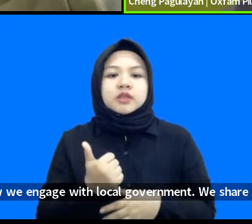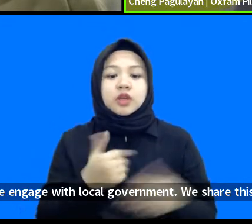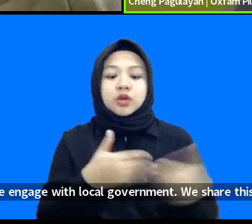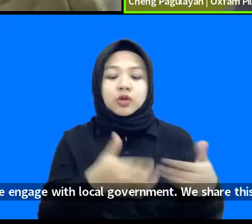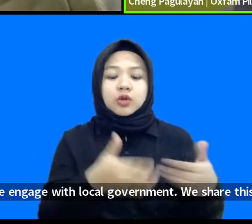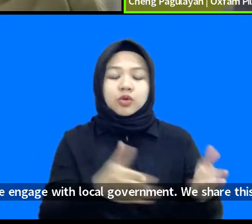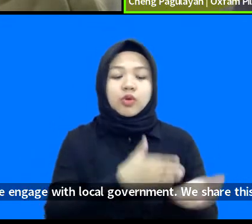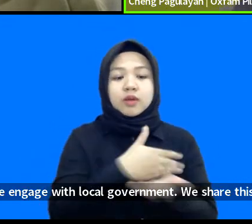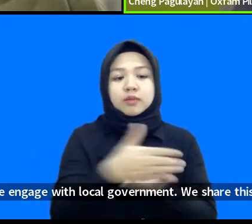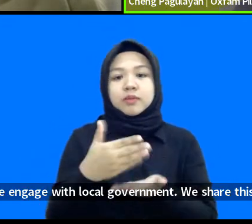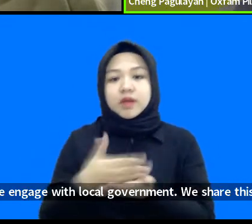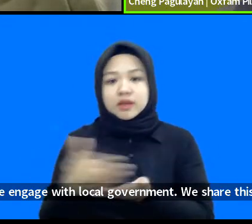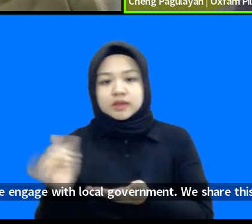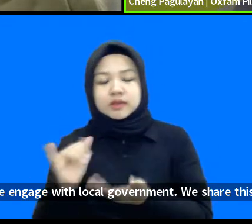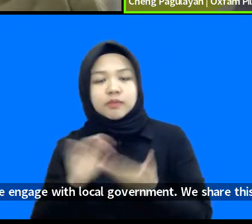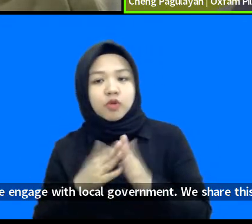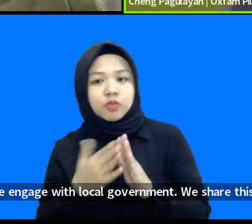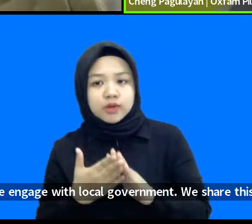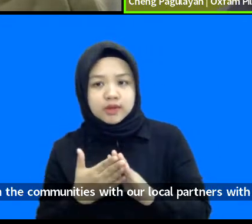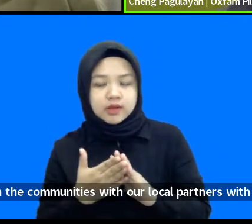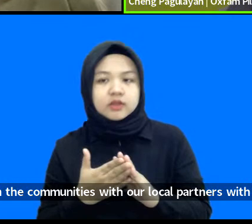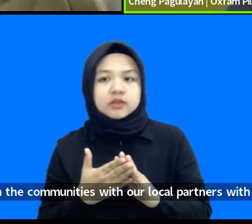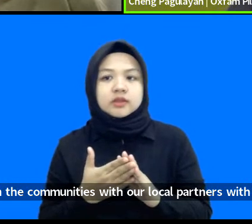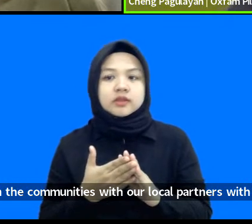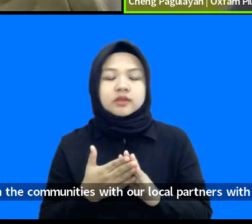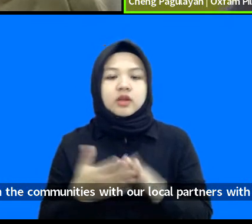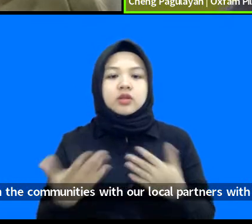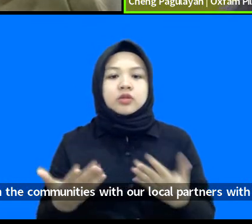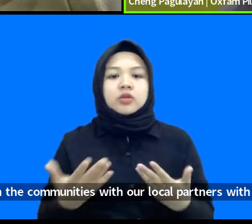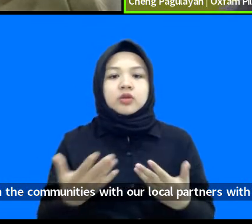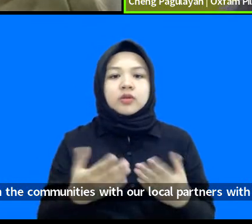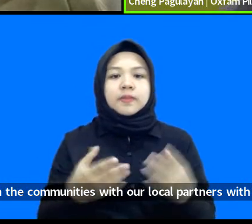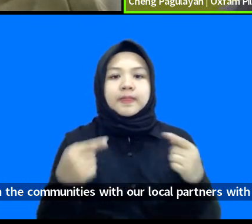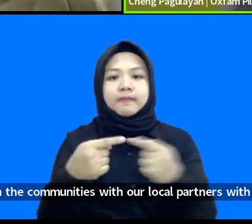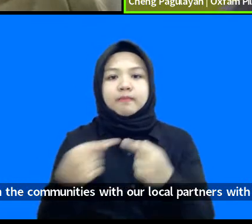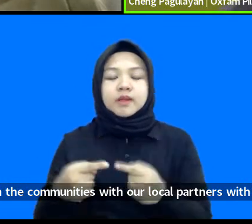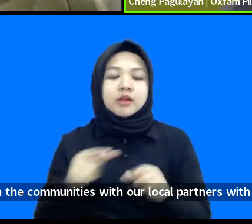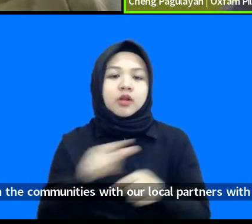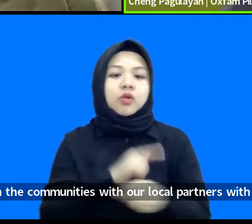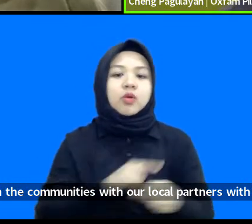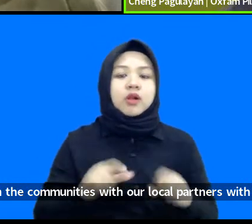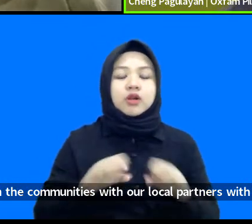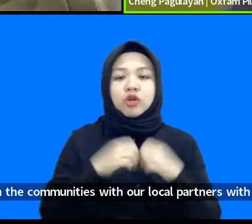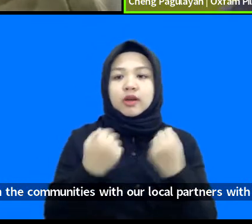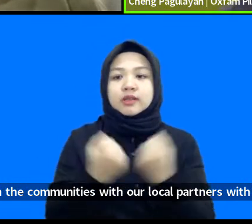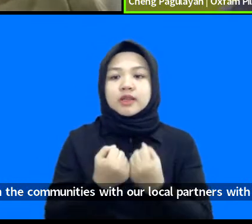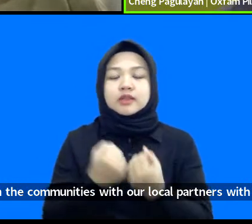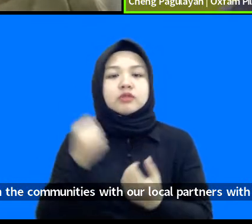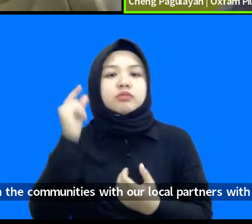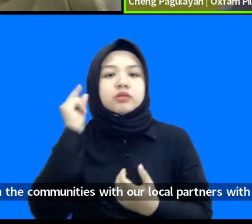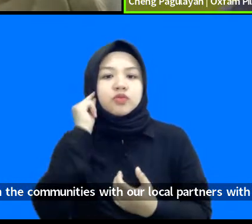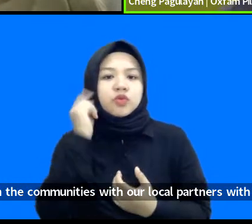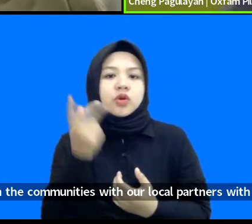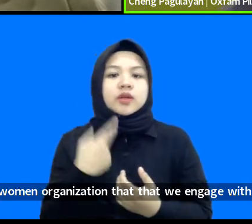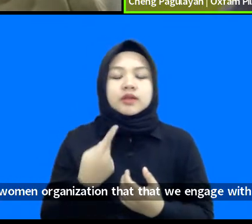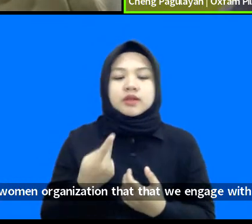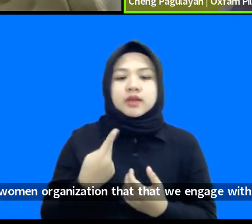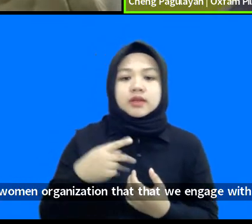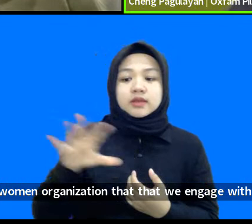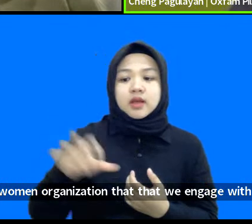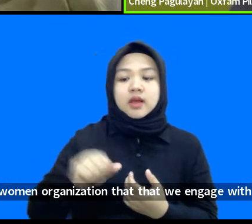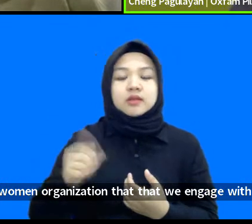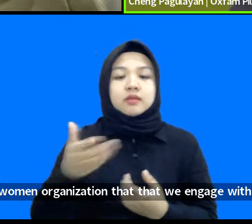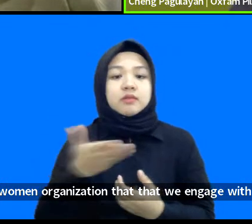communities, with our local partners, with the women organization that we engage with. We bring